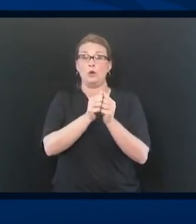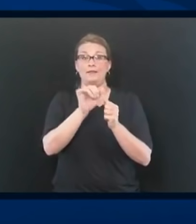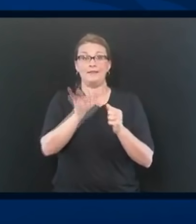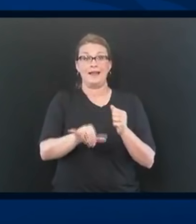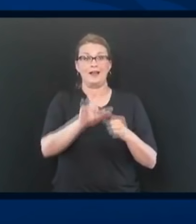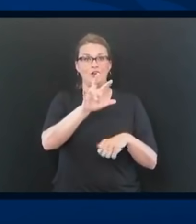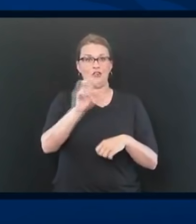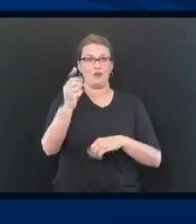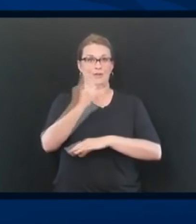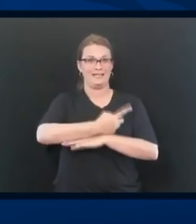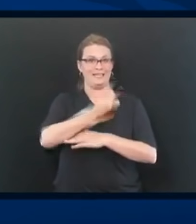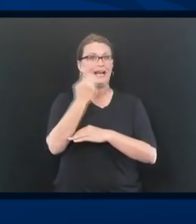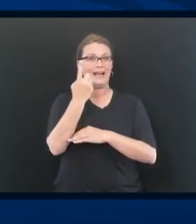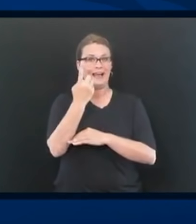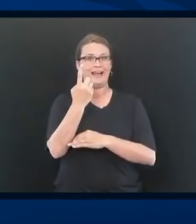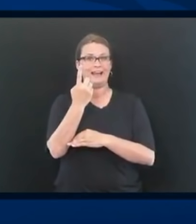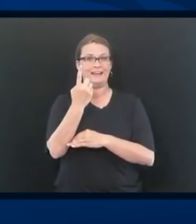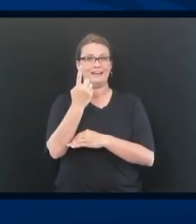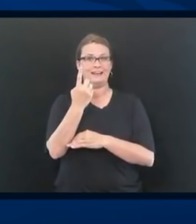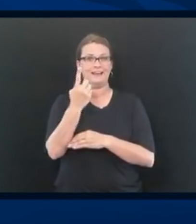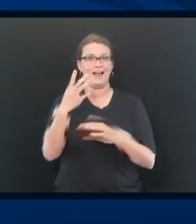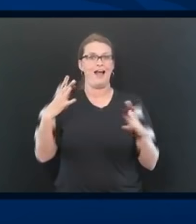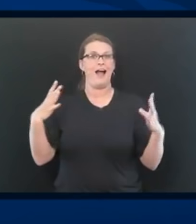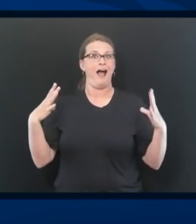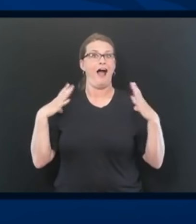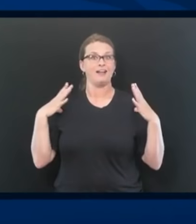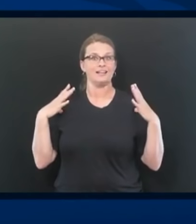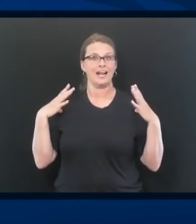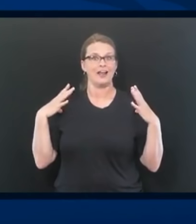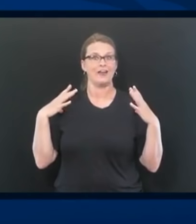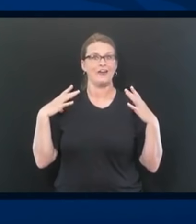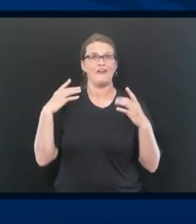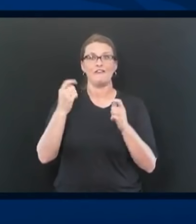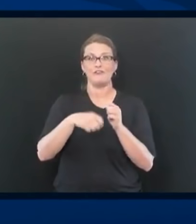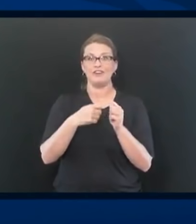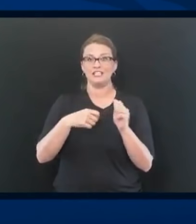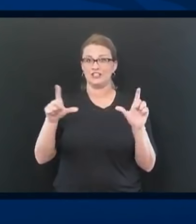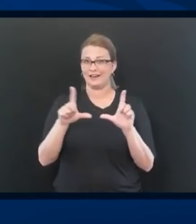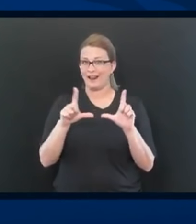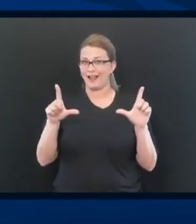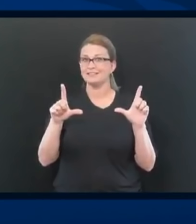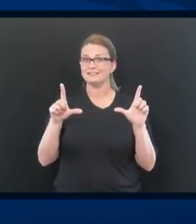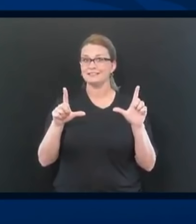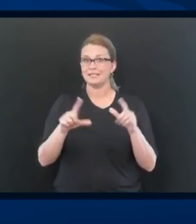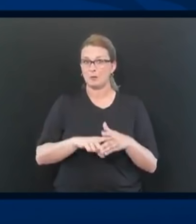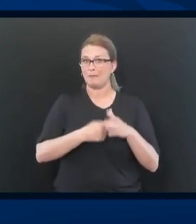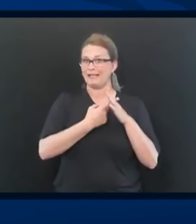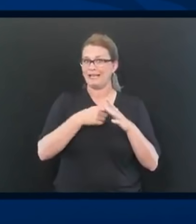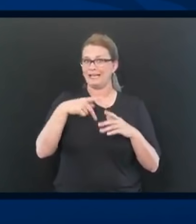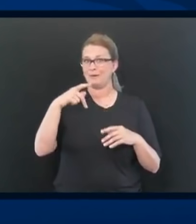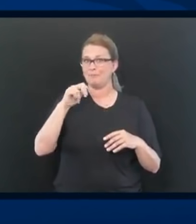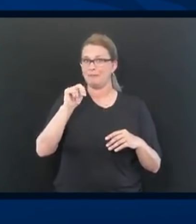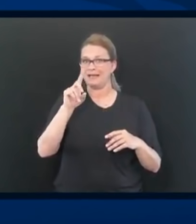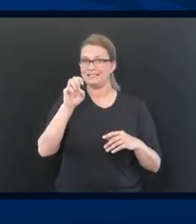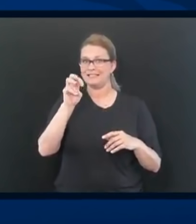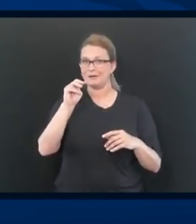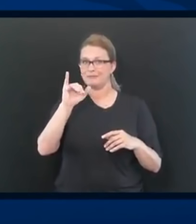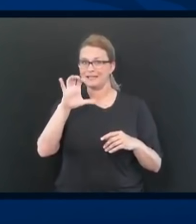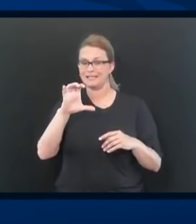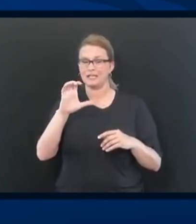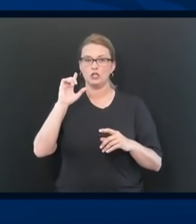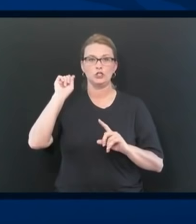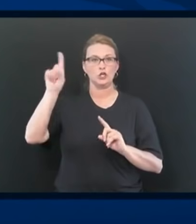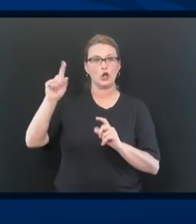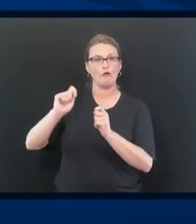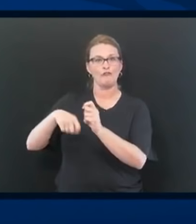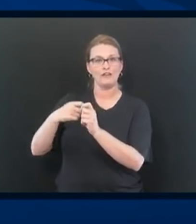a 30-day holiday from fishing licenses during the beginning of the pandemic to allow people to go out and